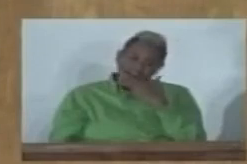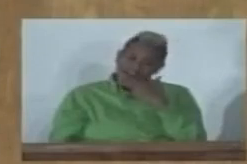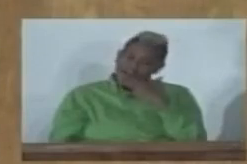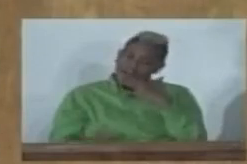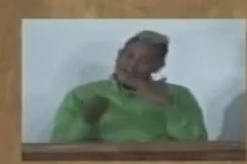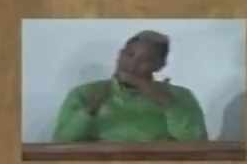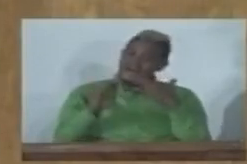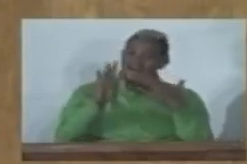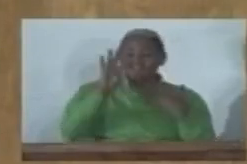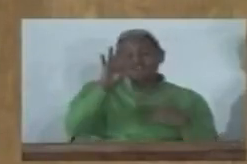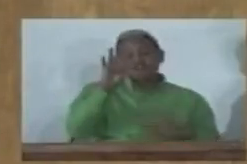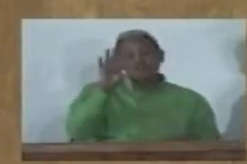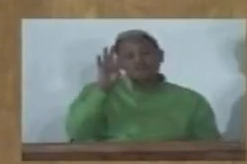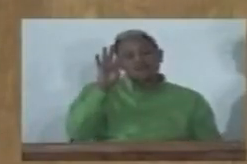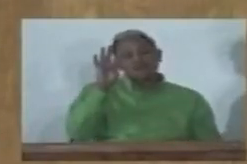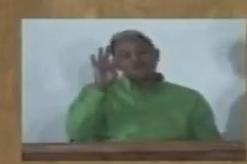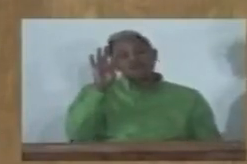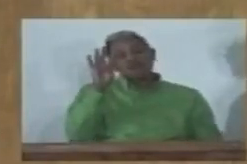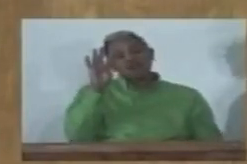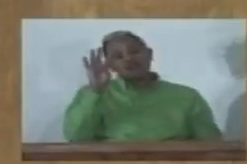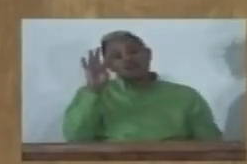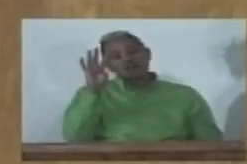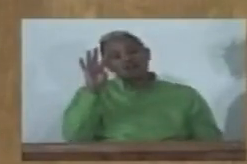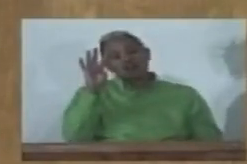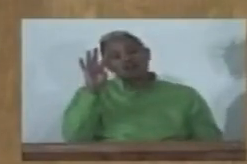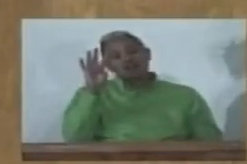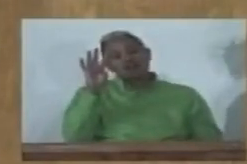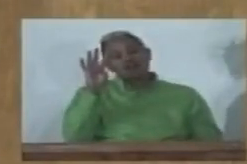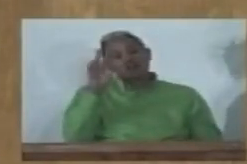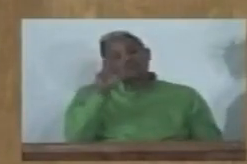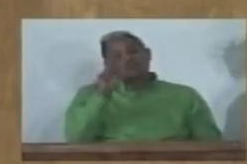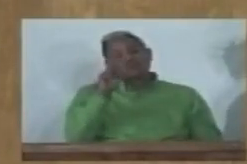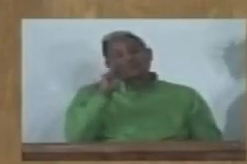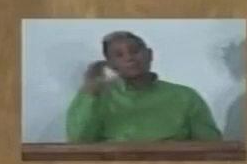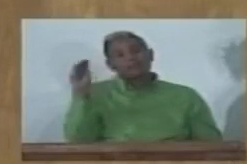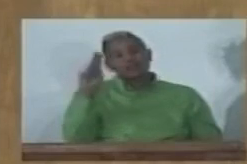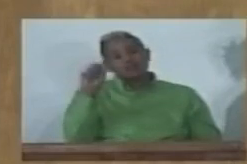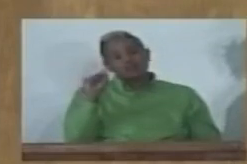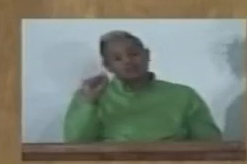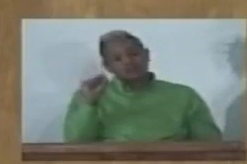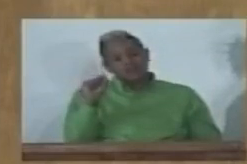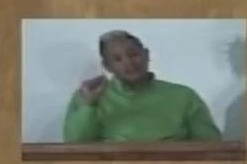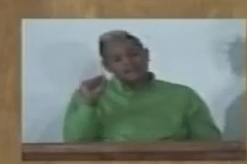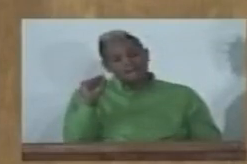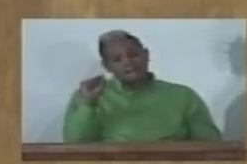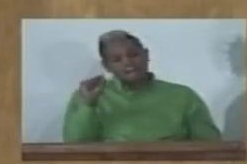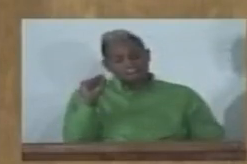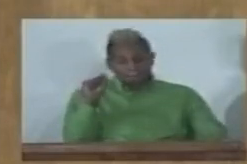4.3, sorry? 32 million, I said. After.